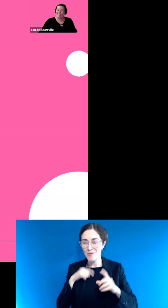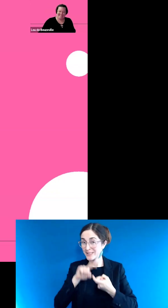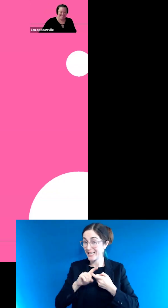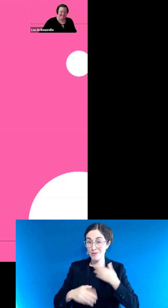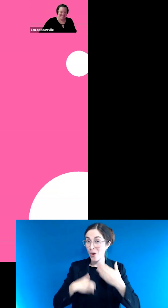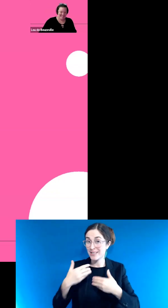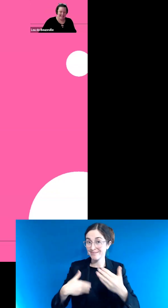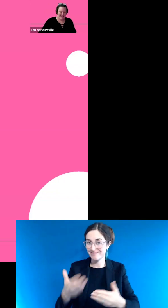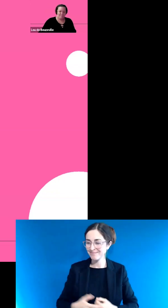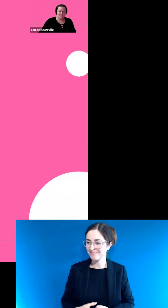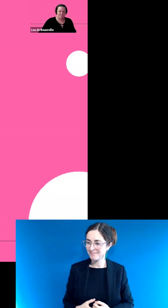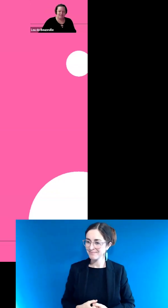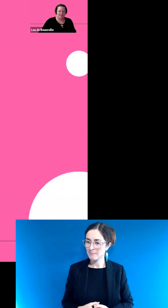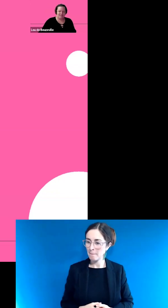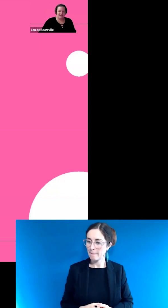going.